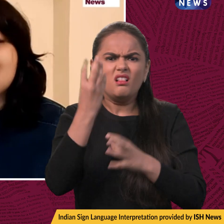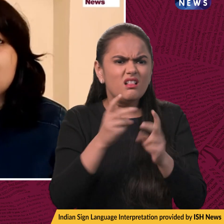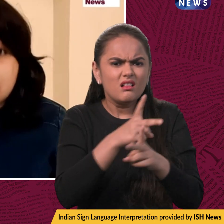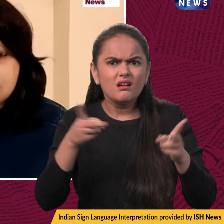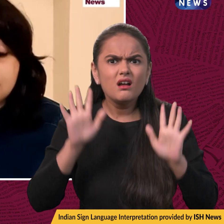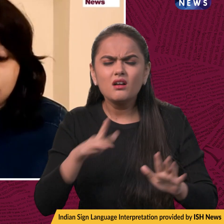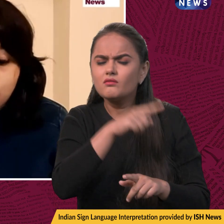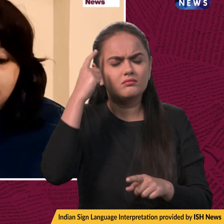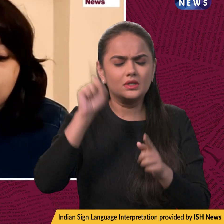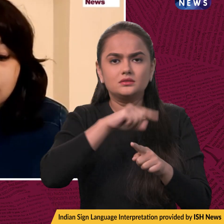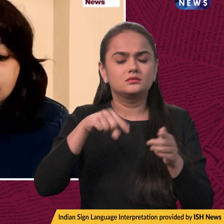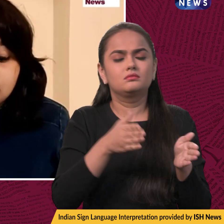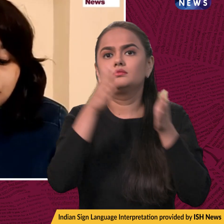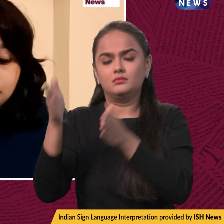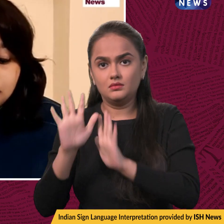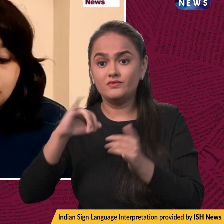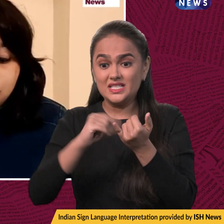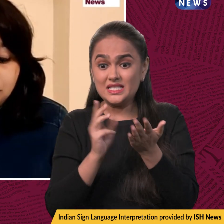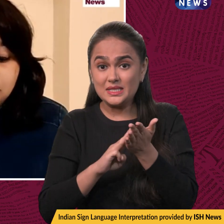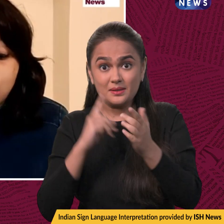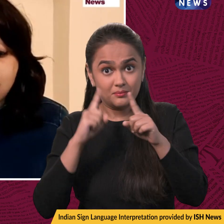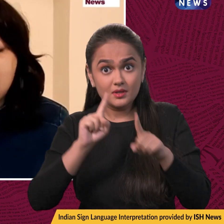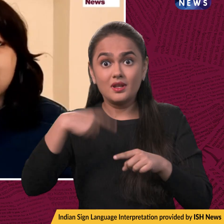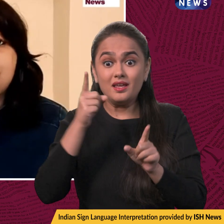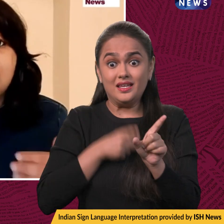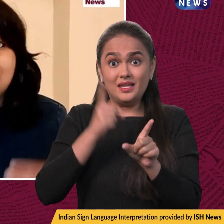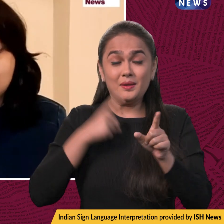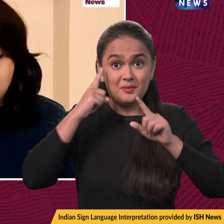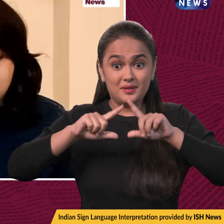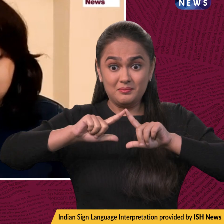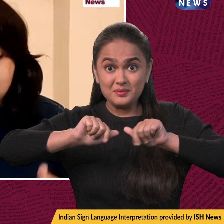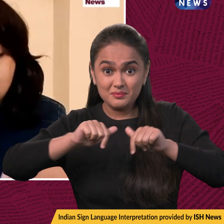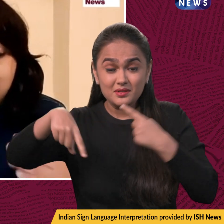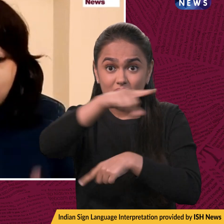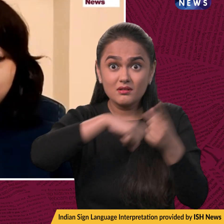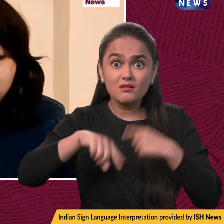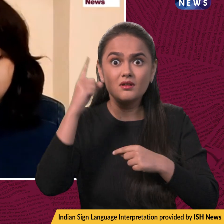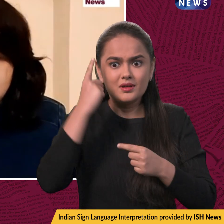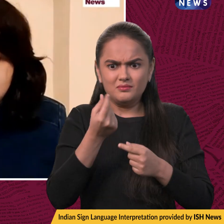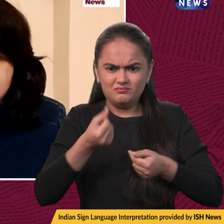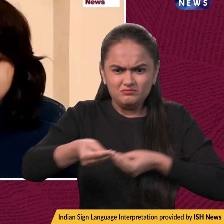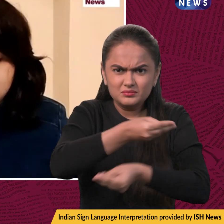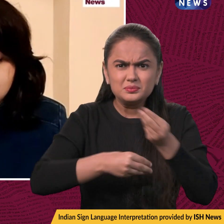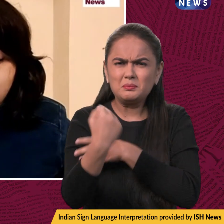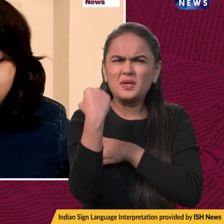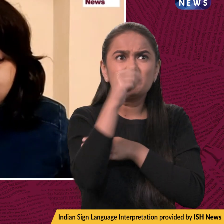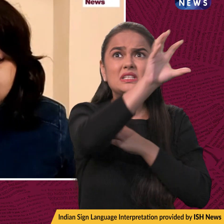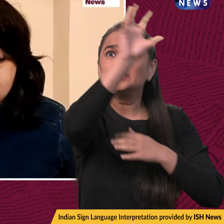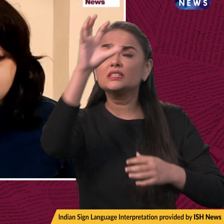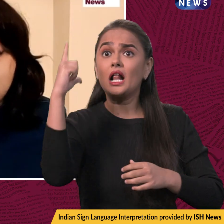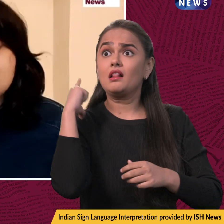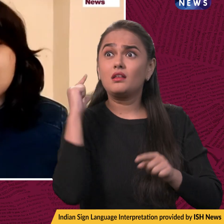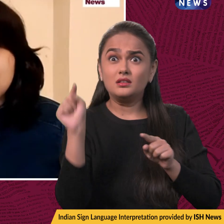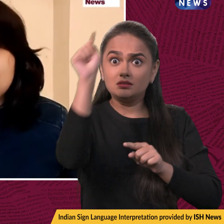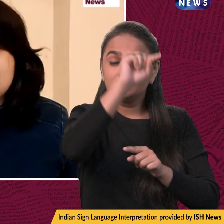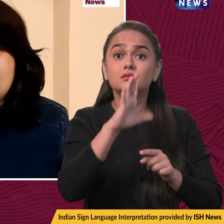cases across the globe. Now, the summit, an annual meeting of high-profile, economically powerful nations and corporate